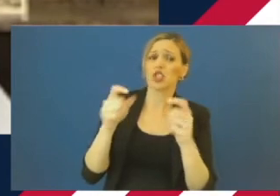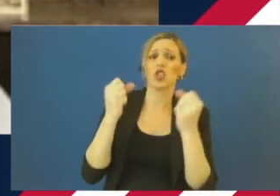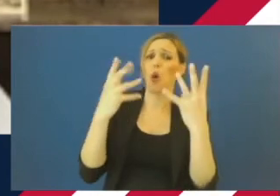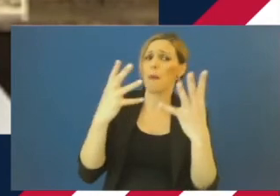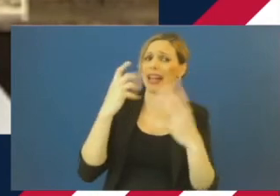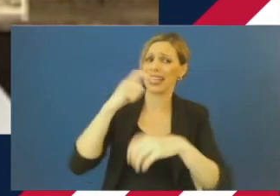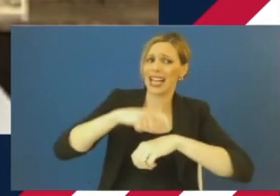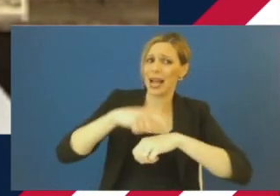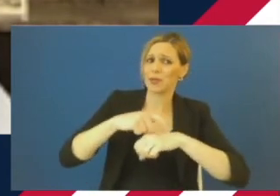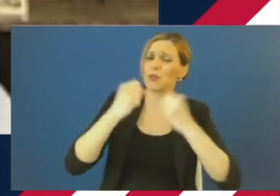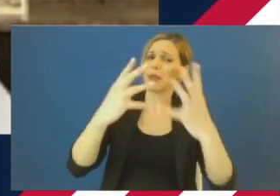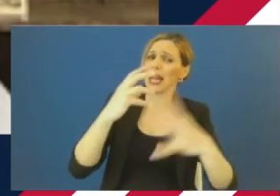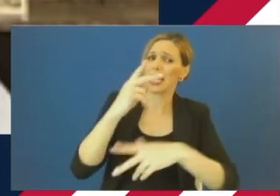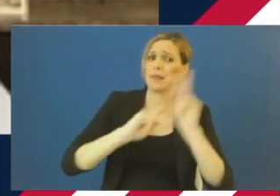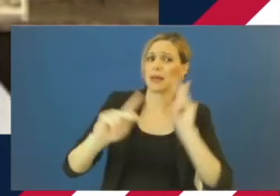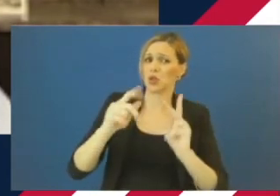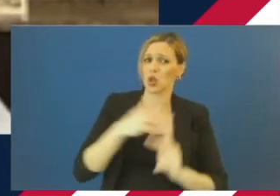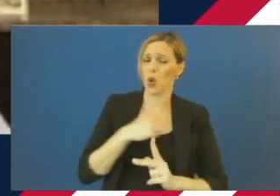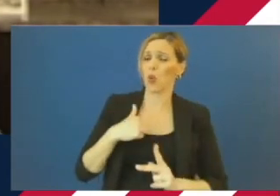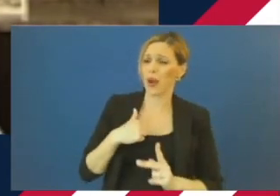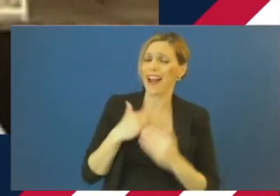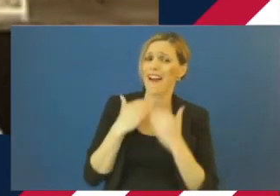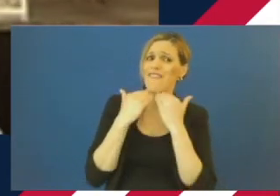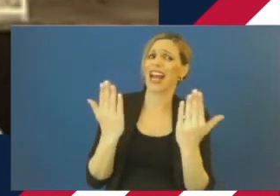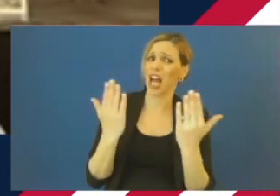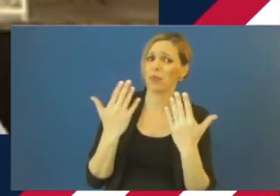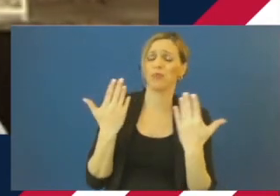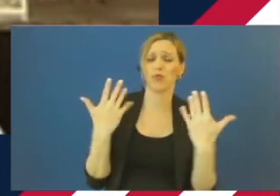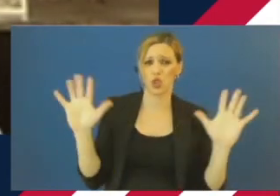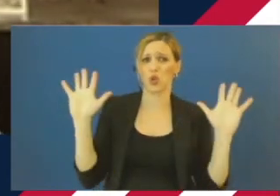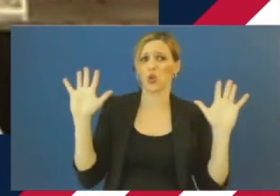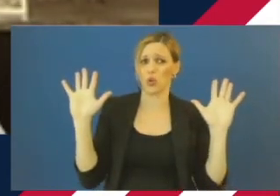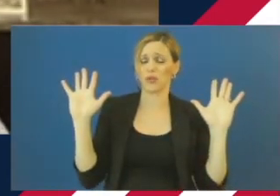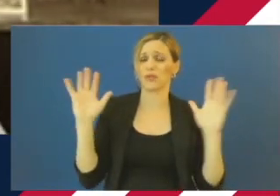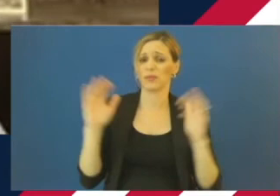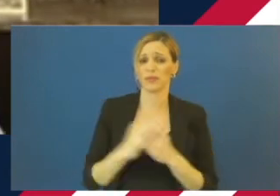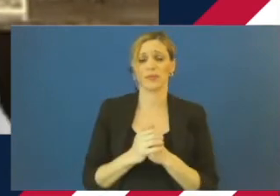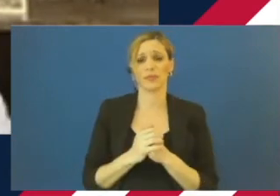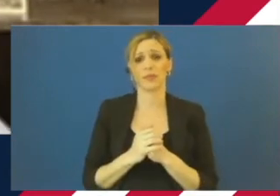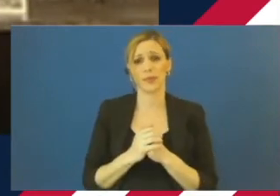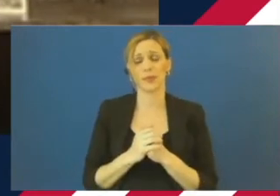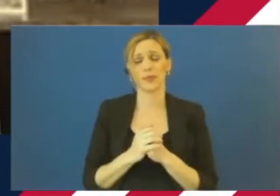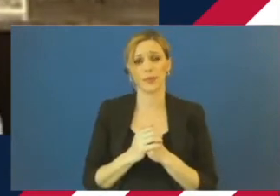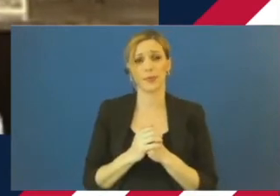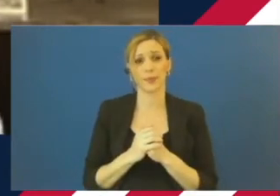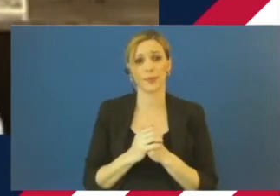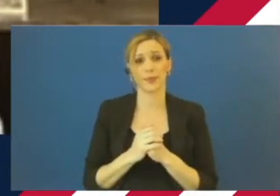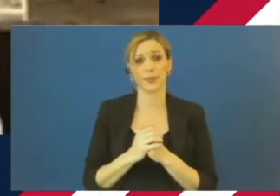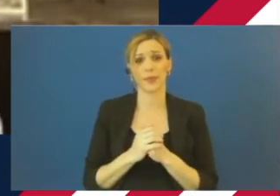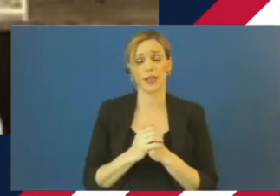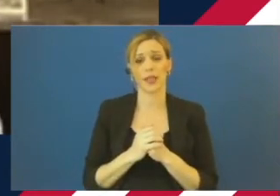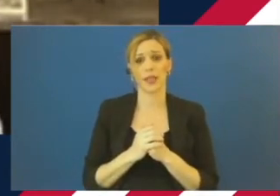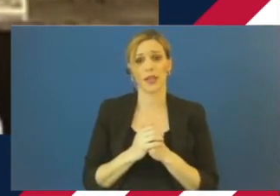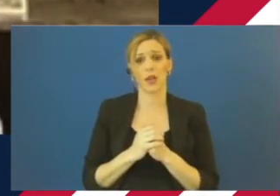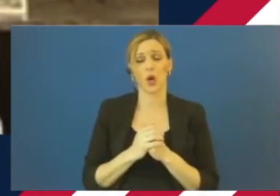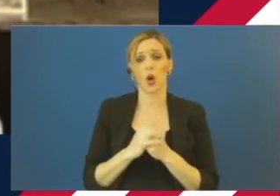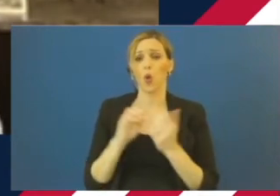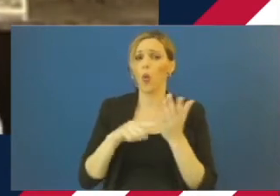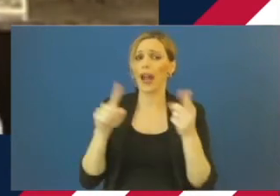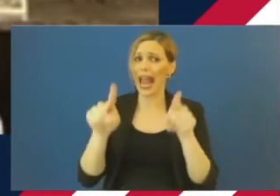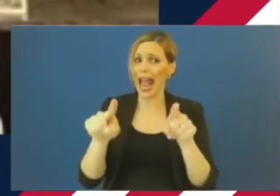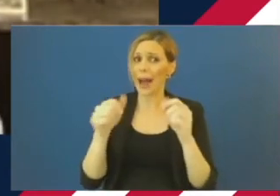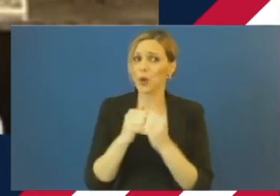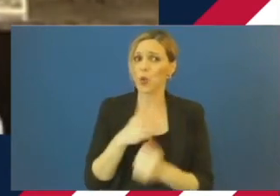thank you for being here. I wanted to talk to you a little bit about how these infractions that happen to us more